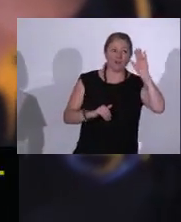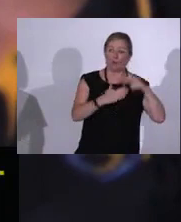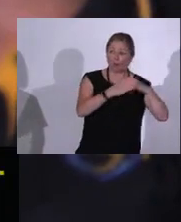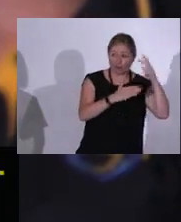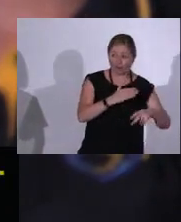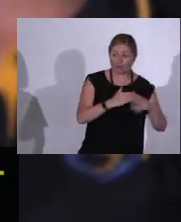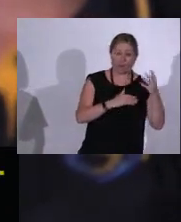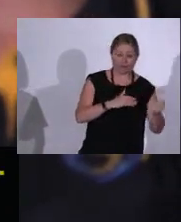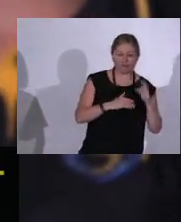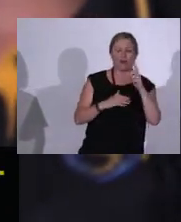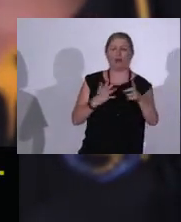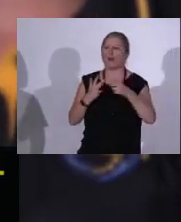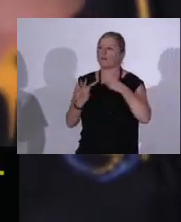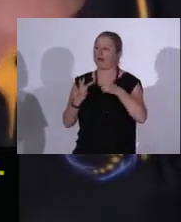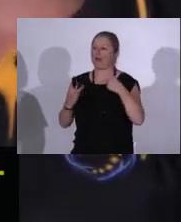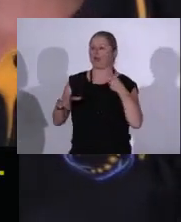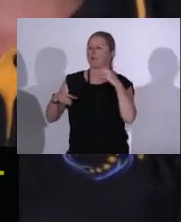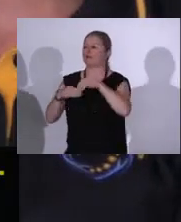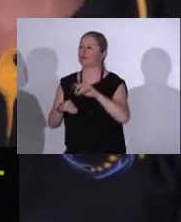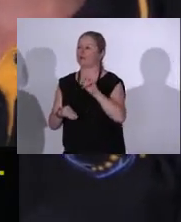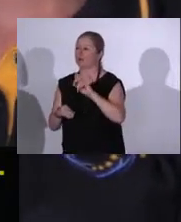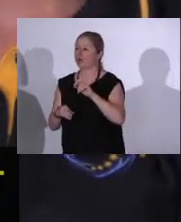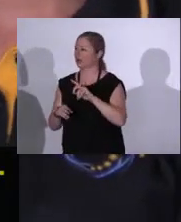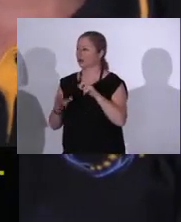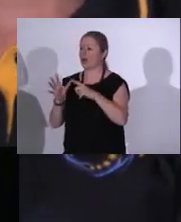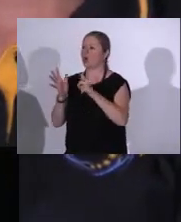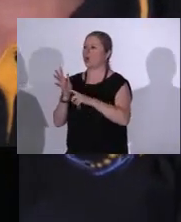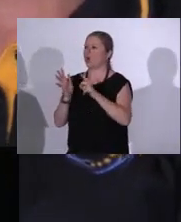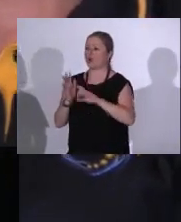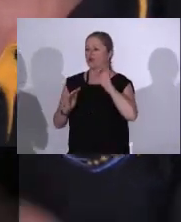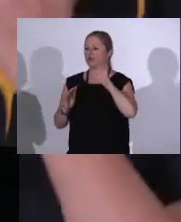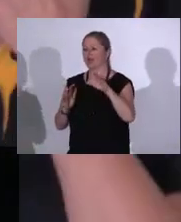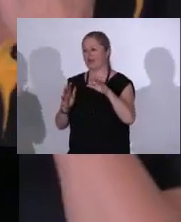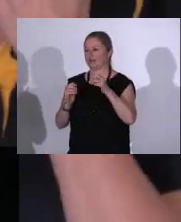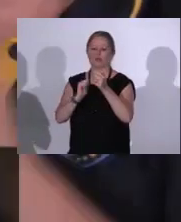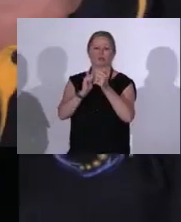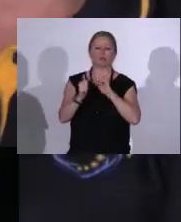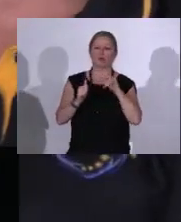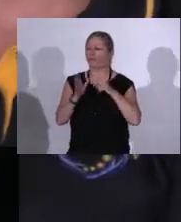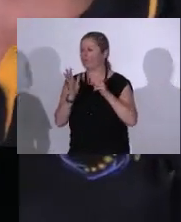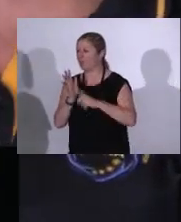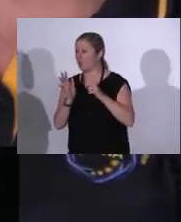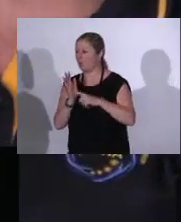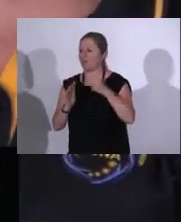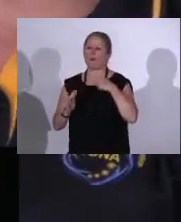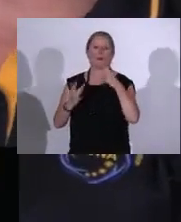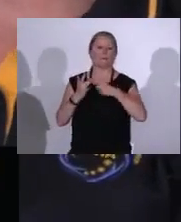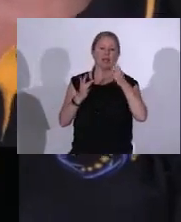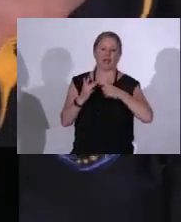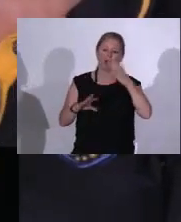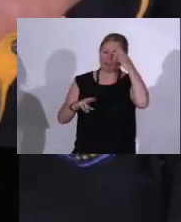the other thing that I'm involved in is something called the All Stars Sport for All. So myself and another passionate